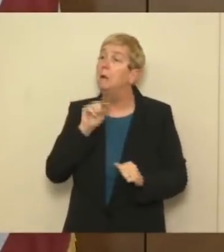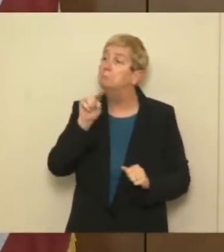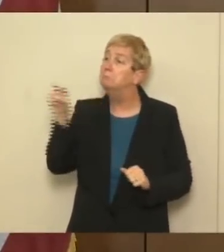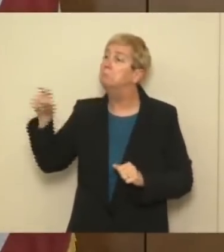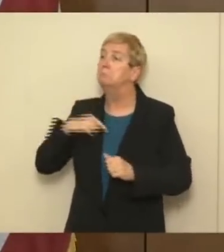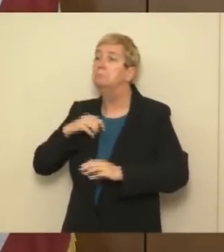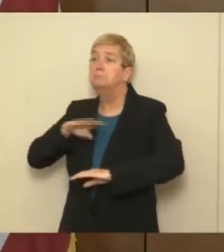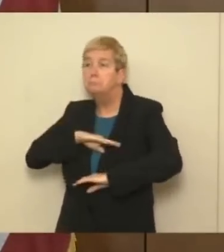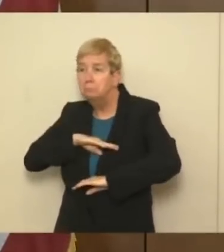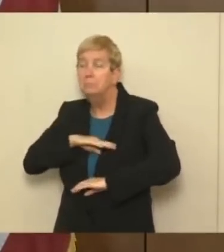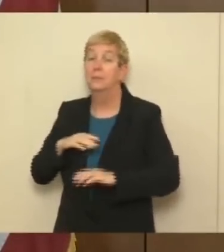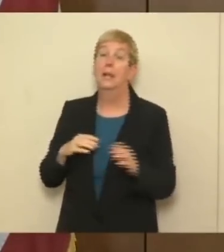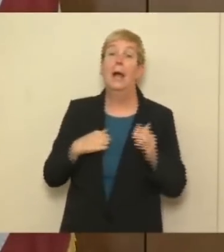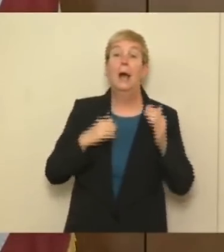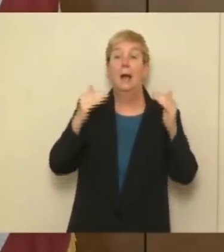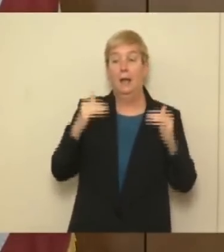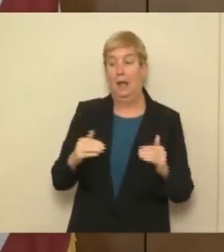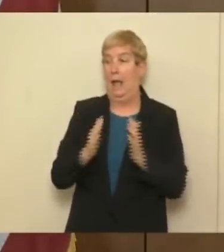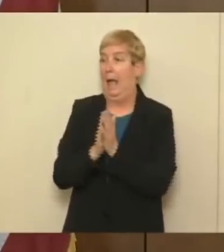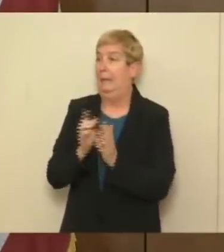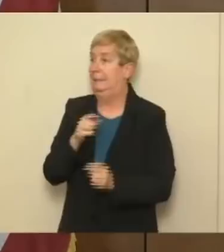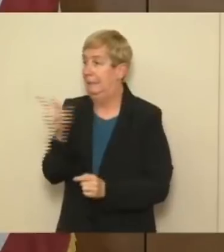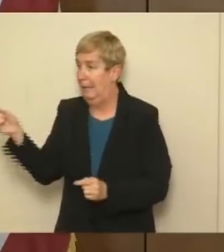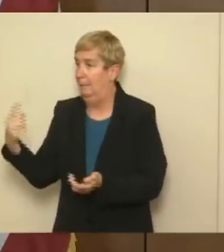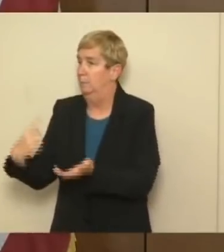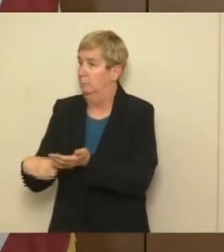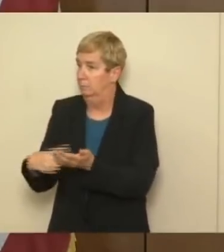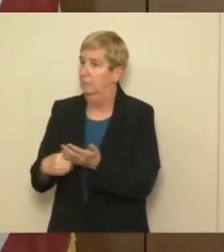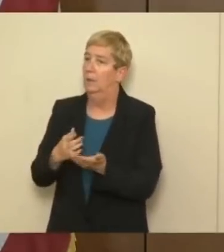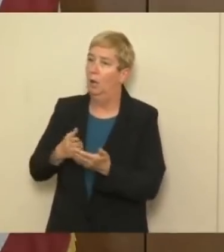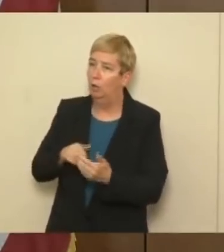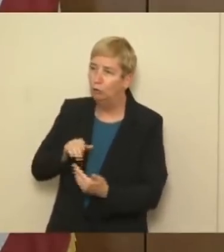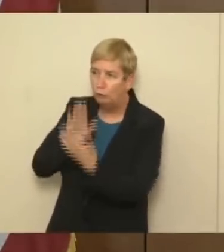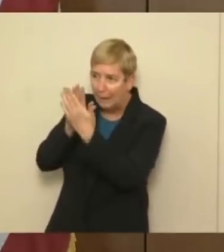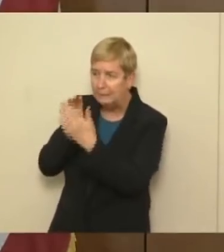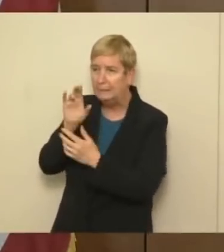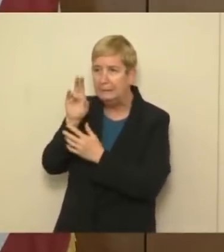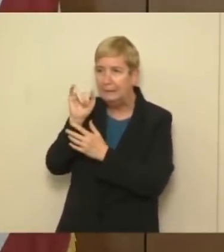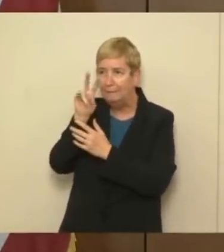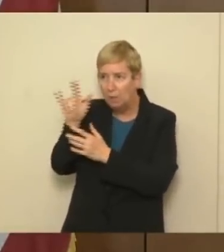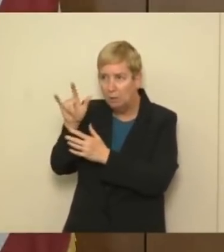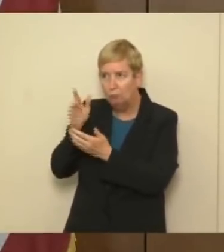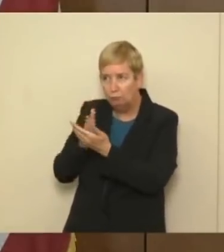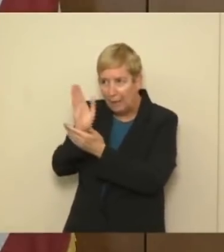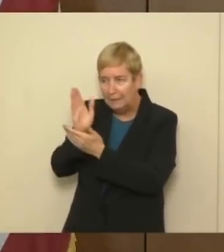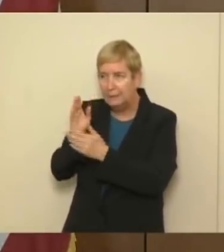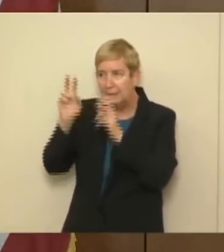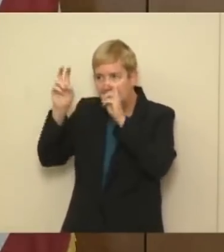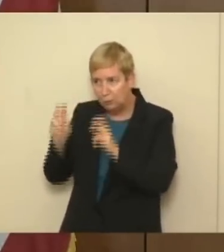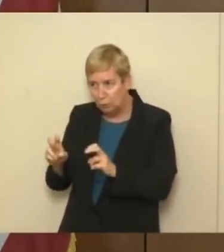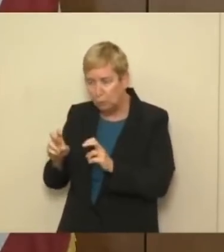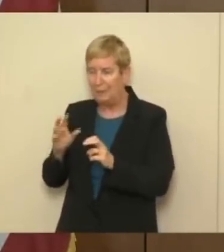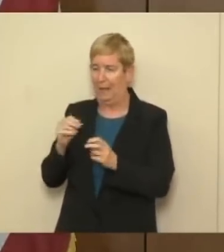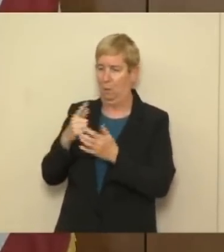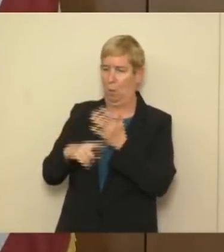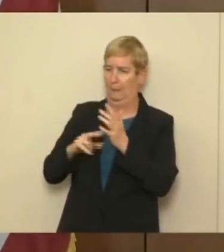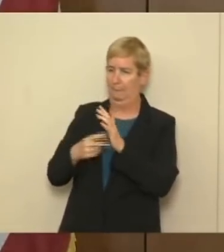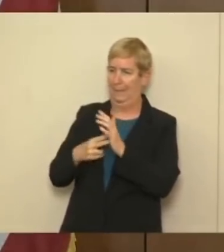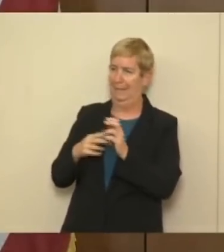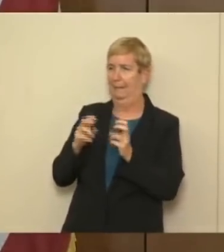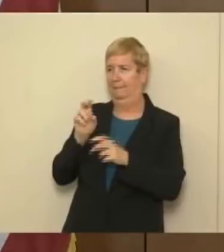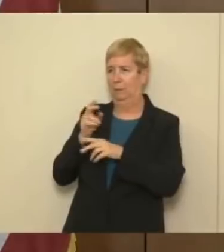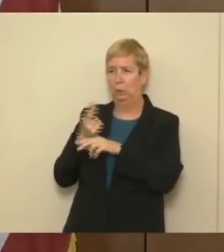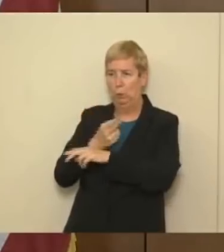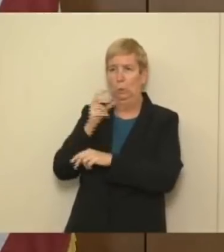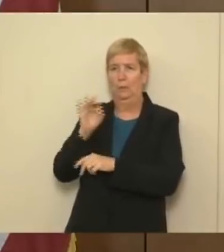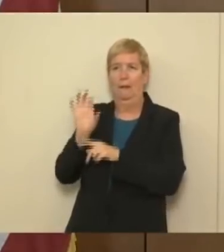address civil rights issues and what we think is excessive force given the protests. So you asked specifically about that. I think we can do